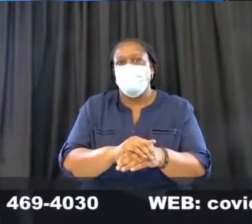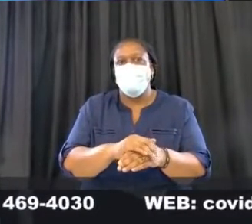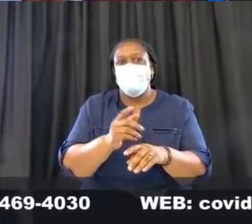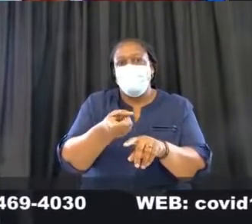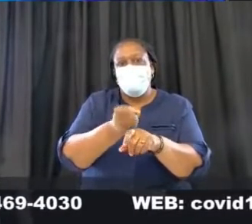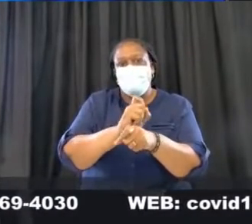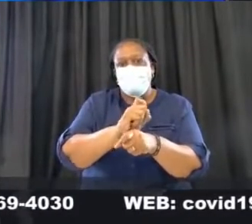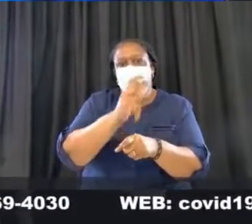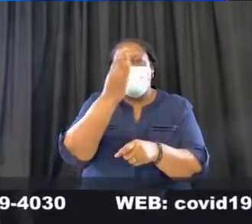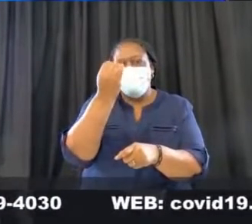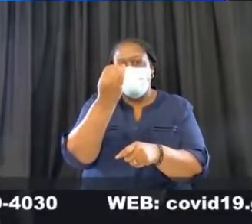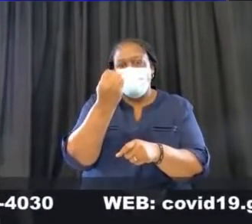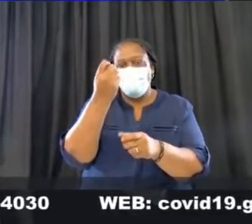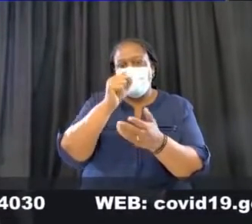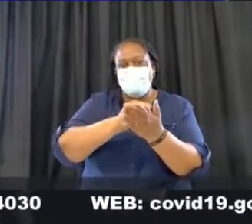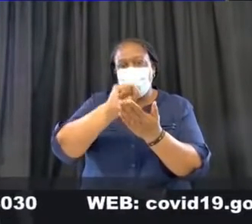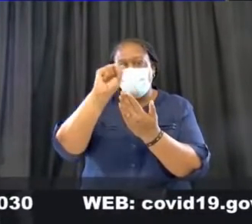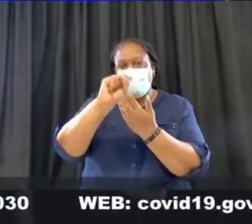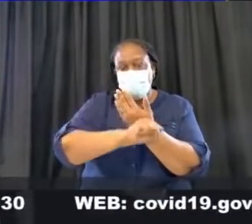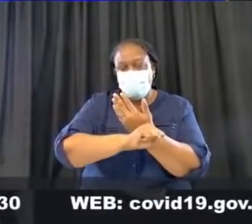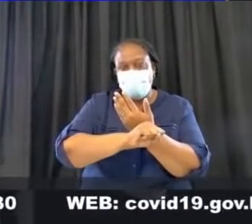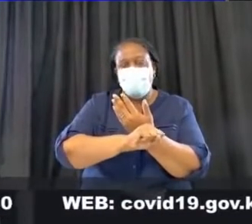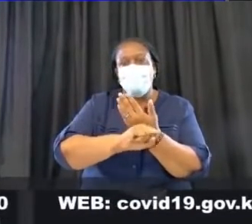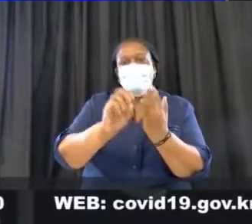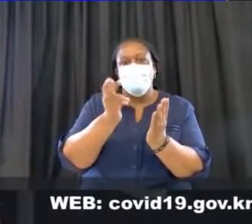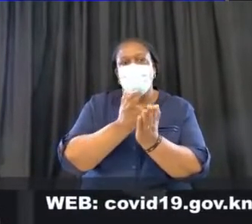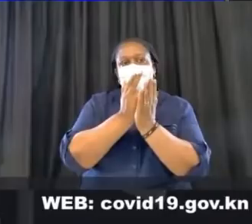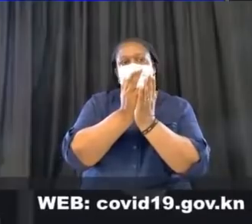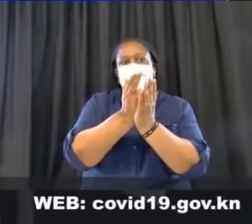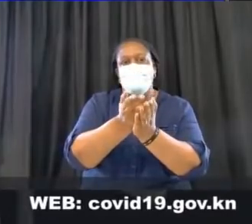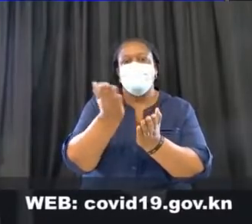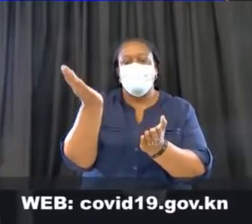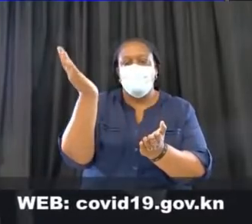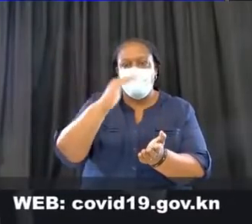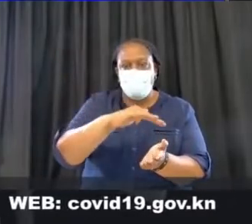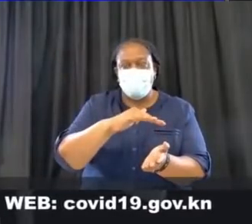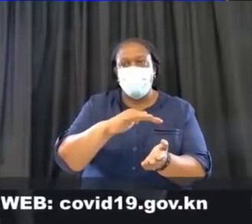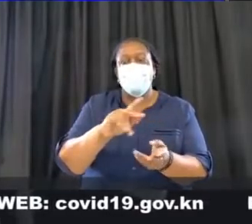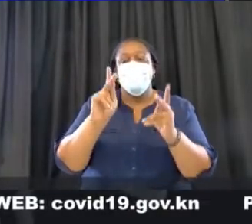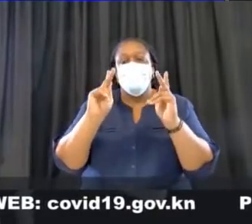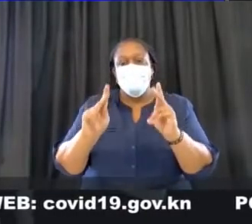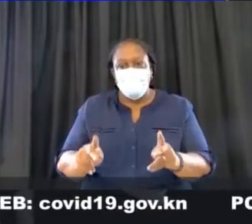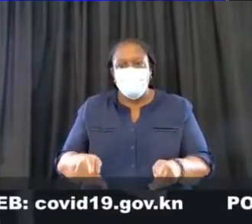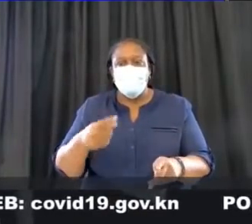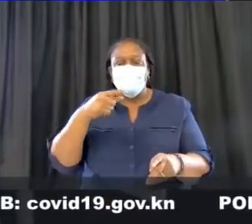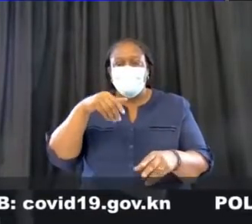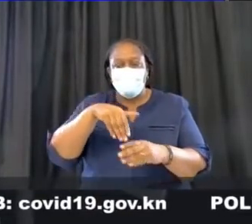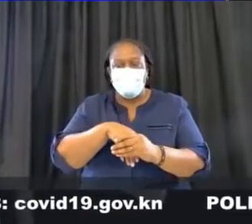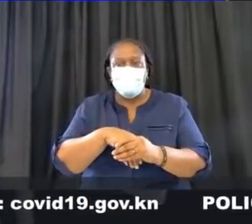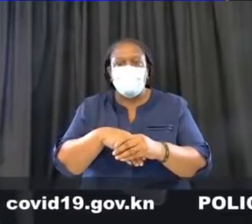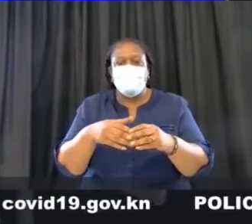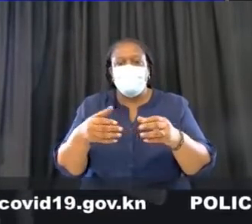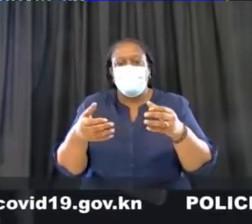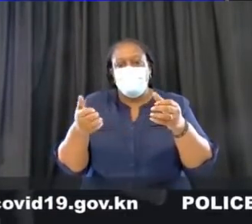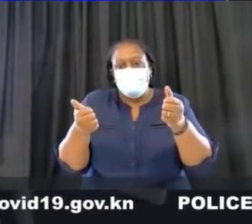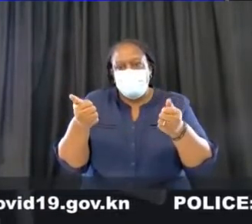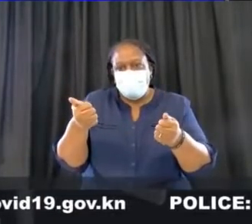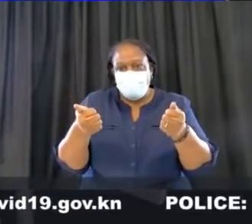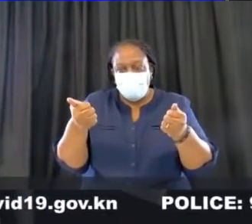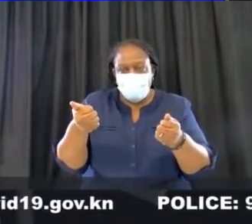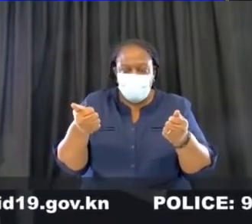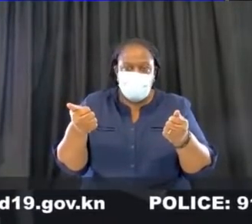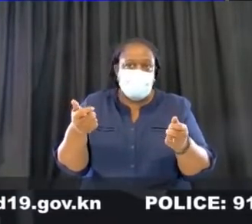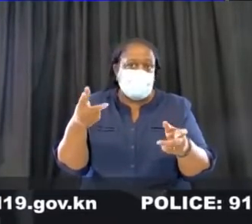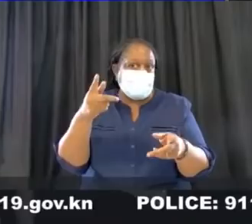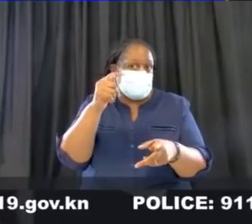of September 2021. It is expected that persons who are going to be